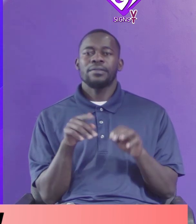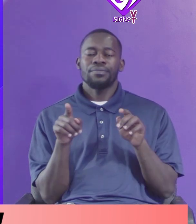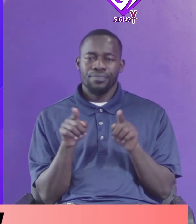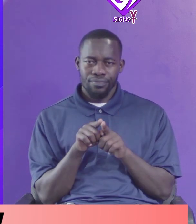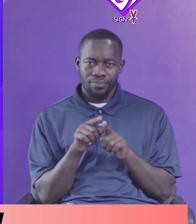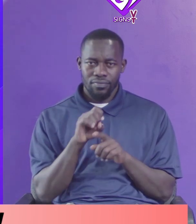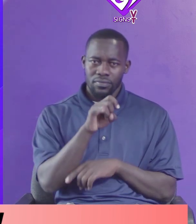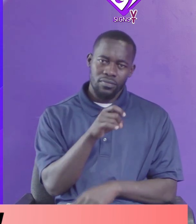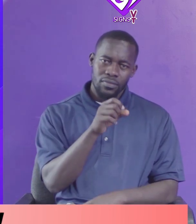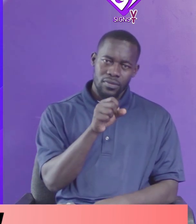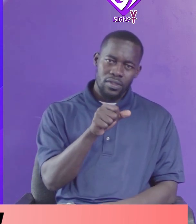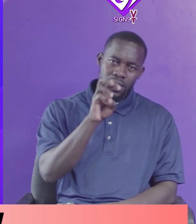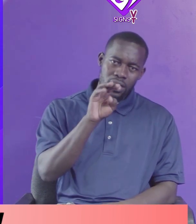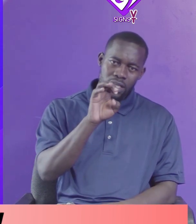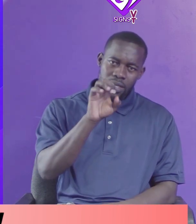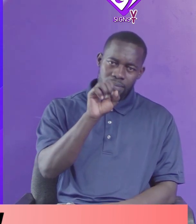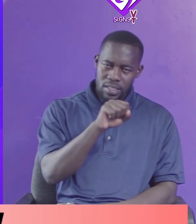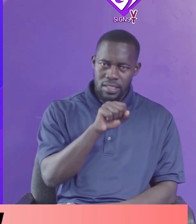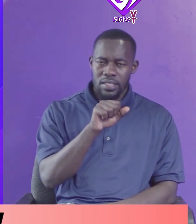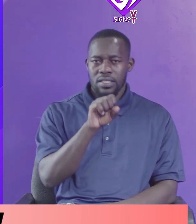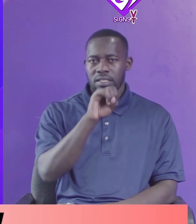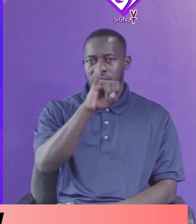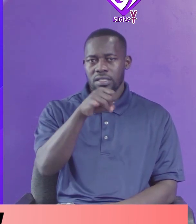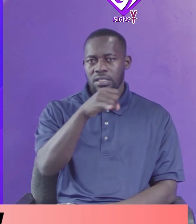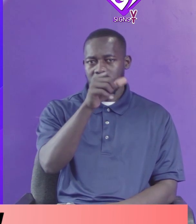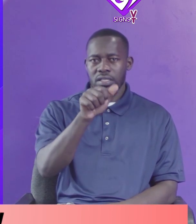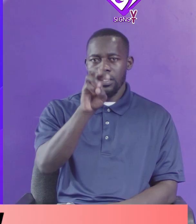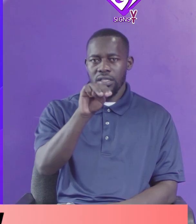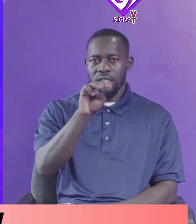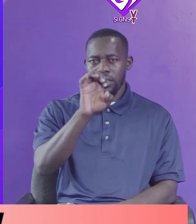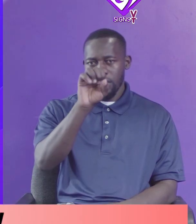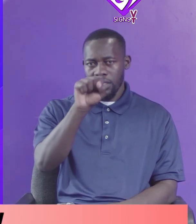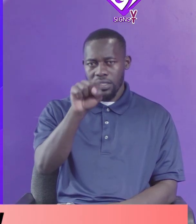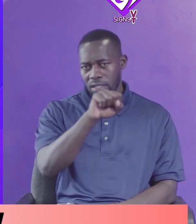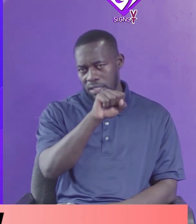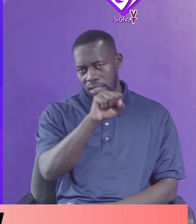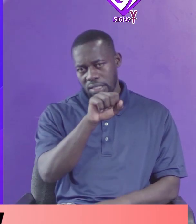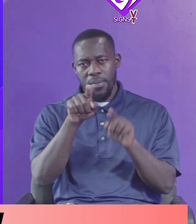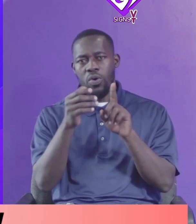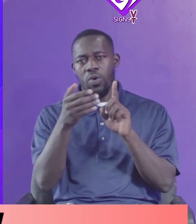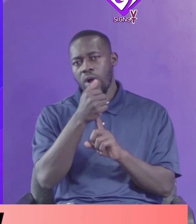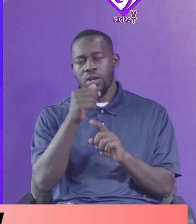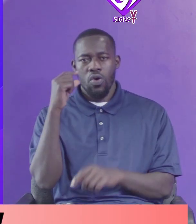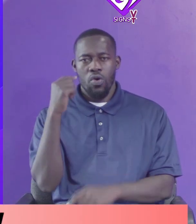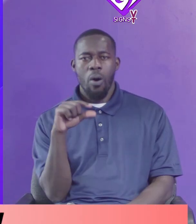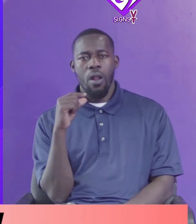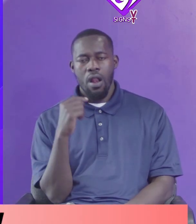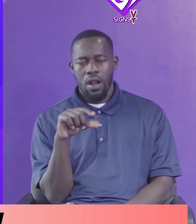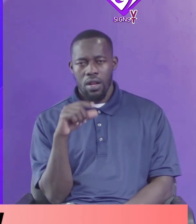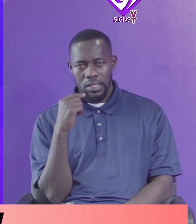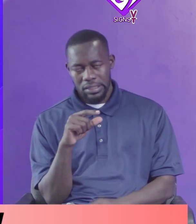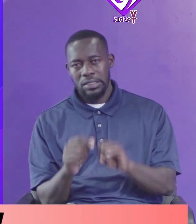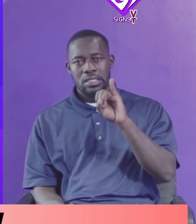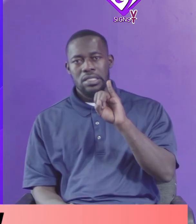And James Mwanza in the 1,500 meters race also, who settled for gold. Of course, I've just read how Ian